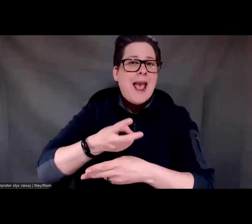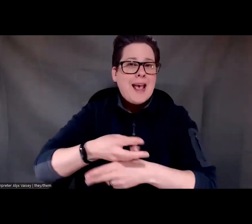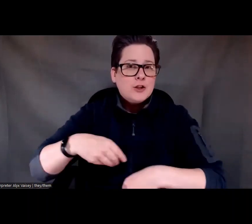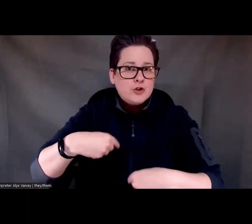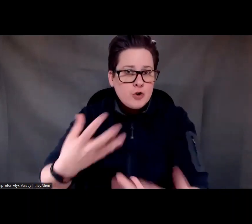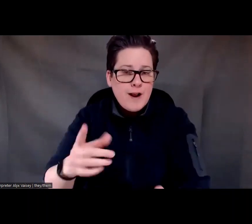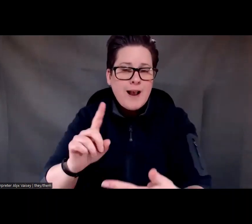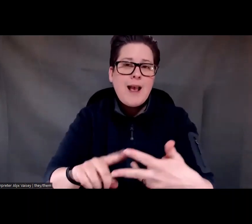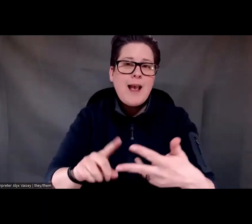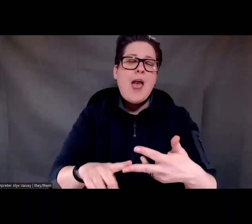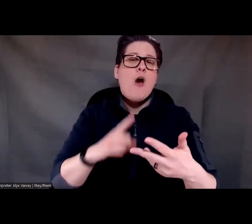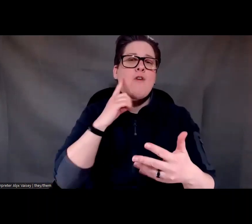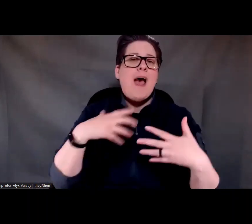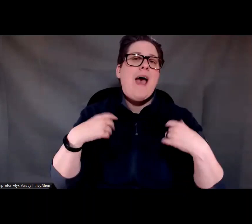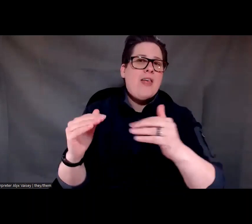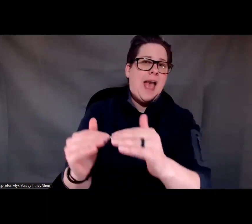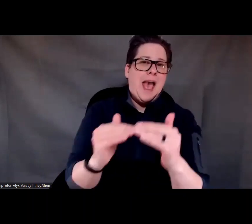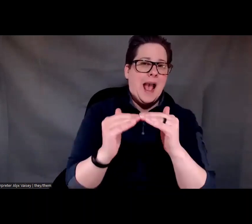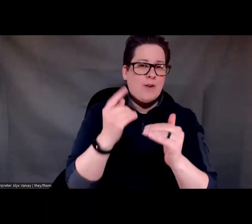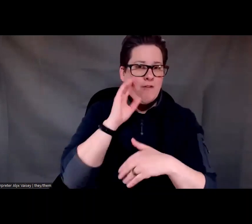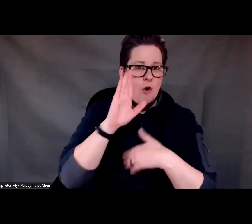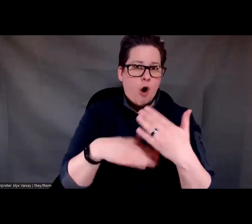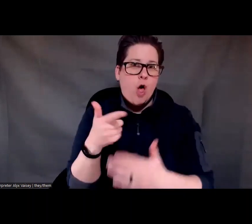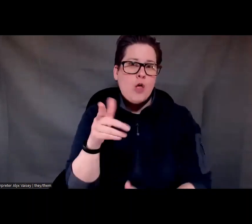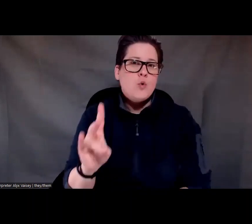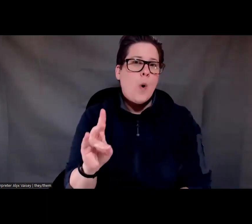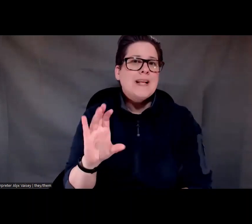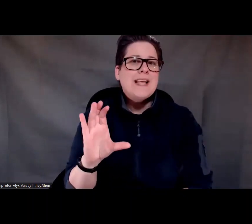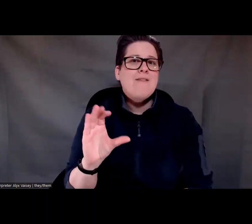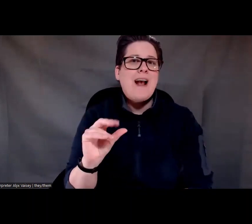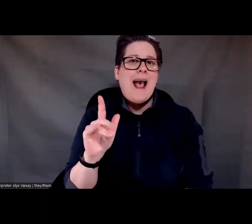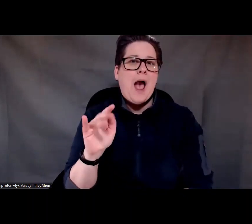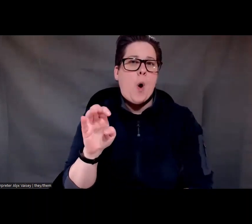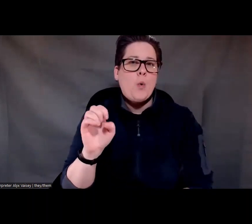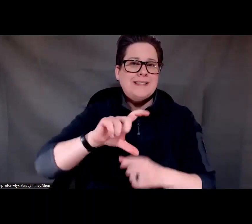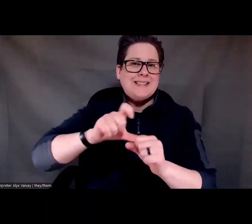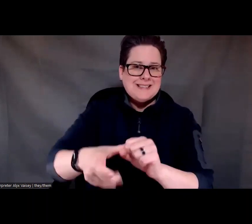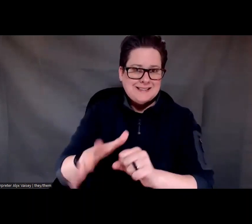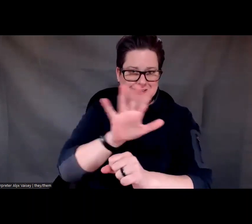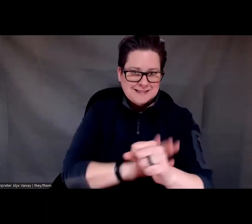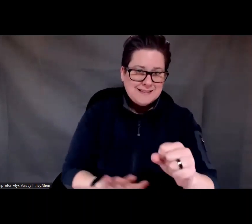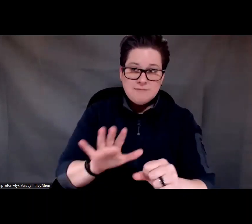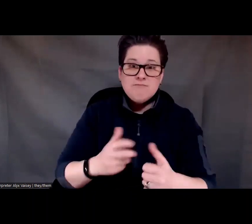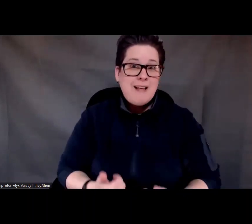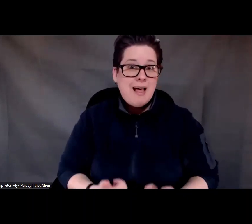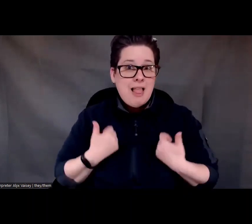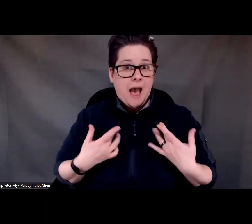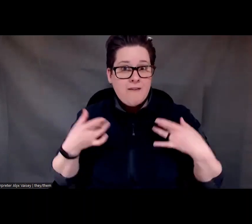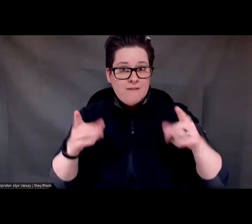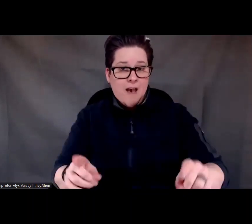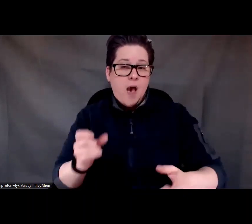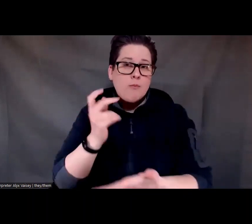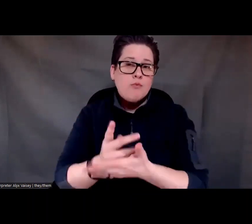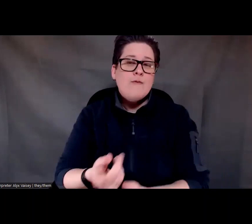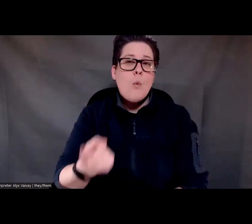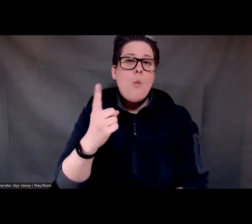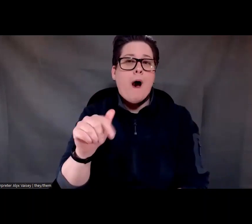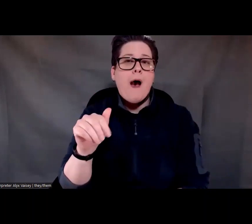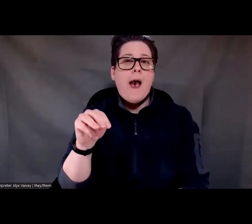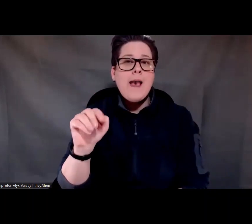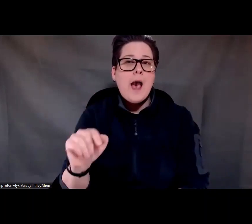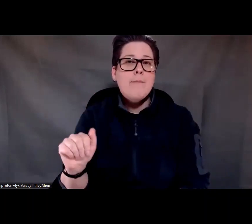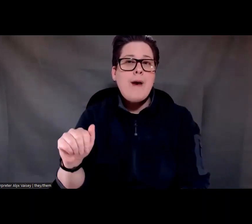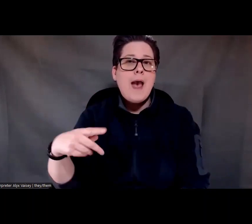and promoting health equity across our 27-county catchment area. This live event has been approved for 1 AMA